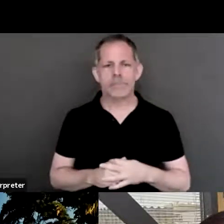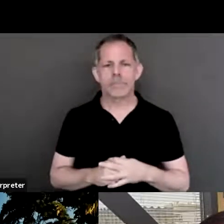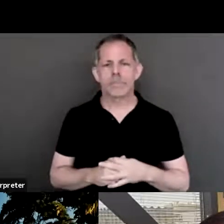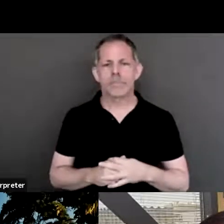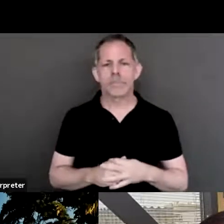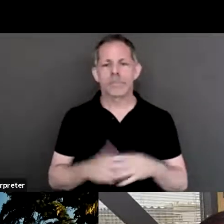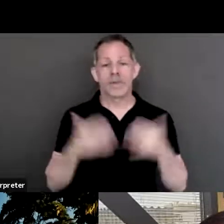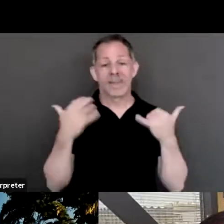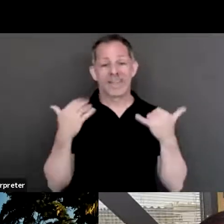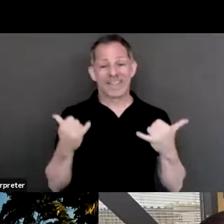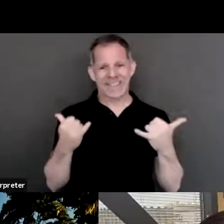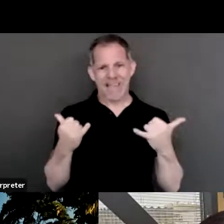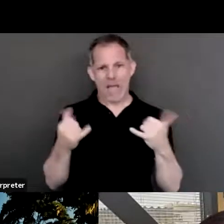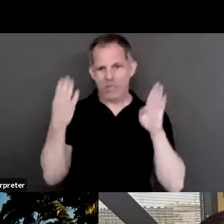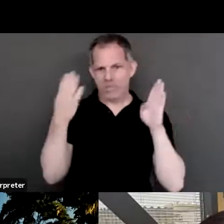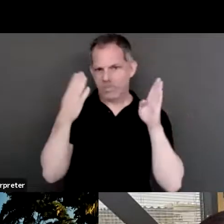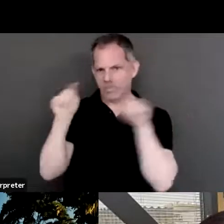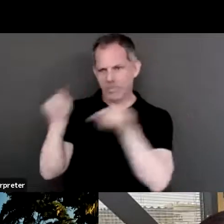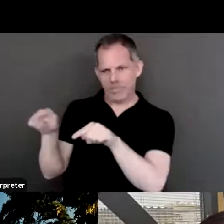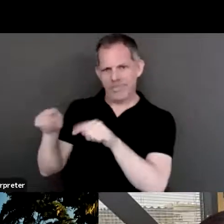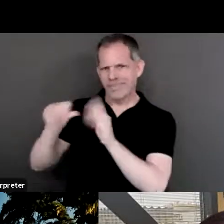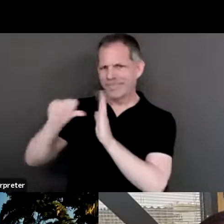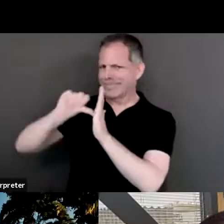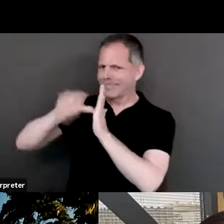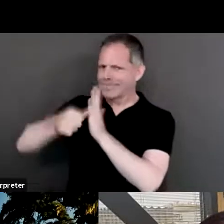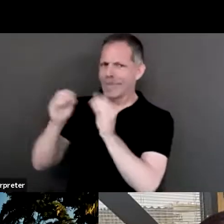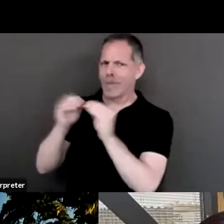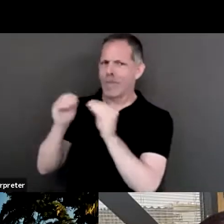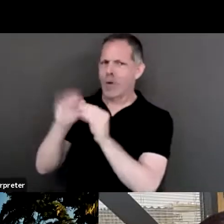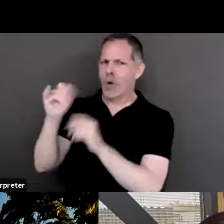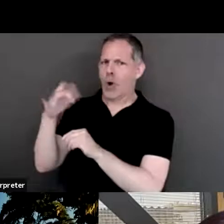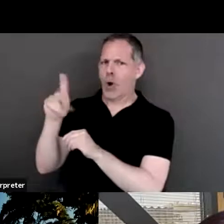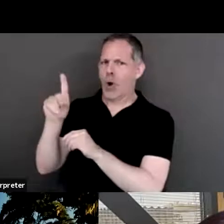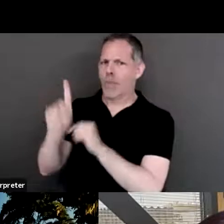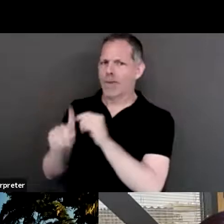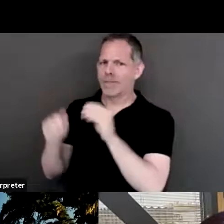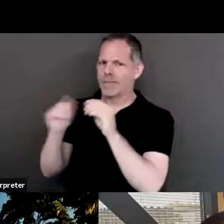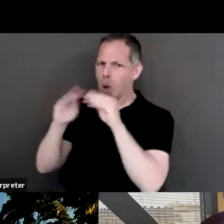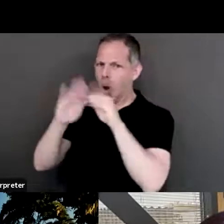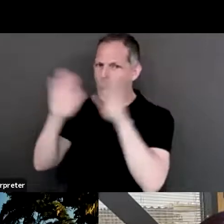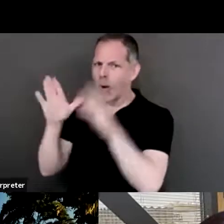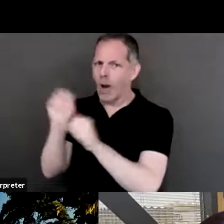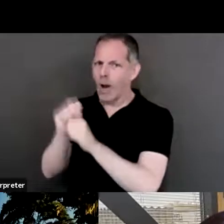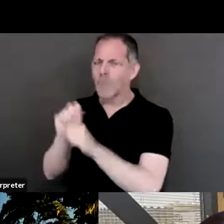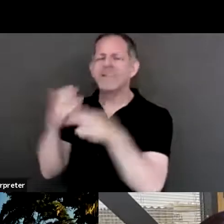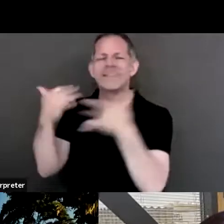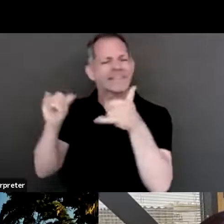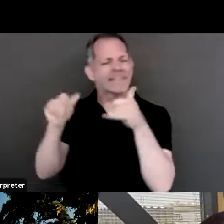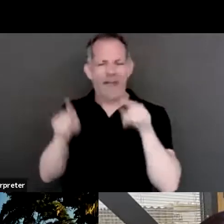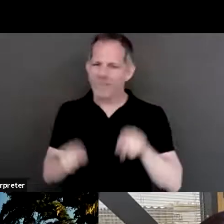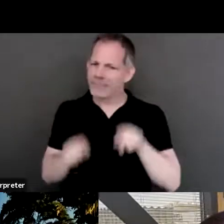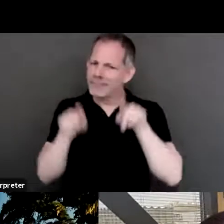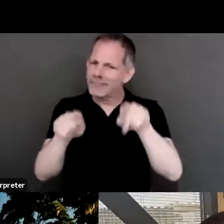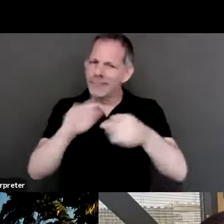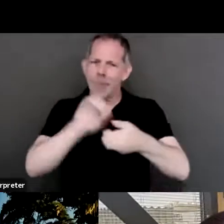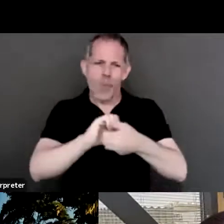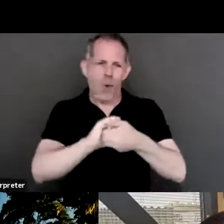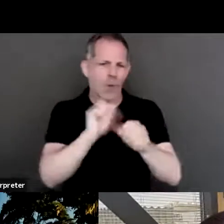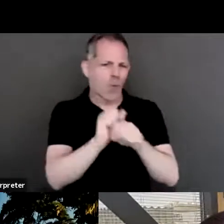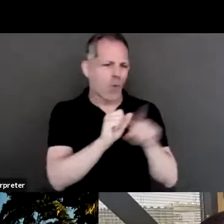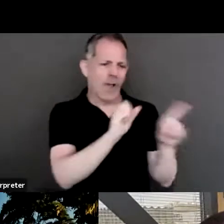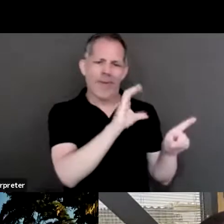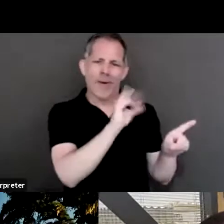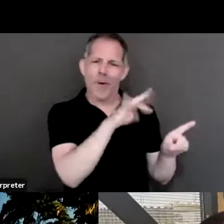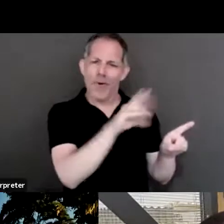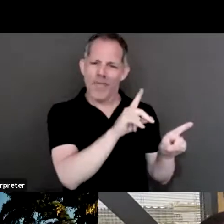with innovation and collaboration. And I think that's a really important aspect of our community and the way we respond to these crises. Lots of partners